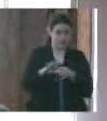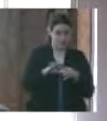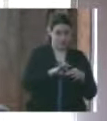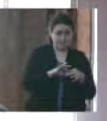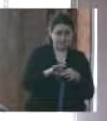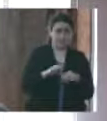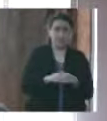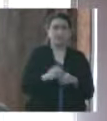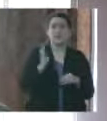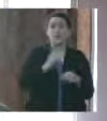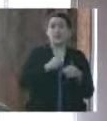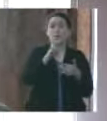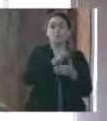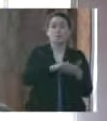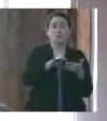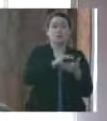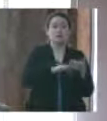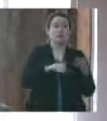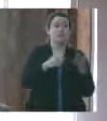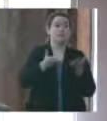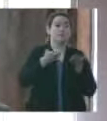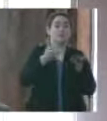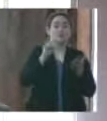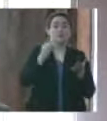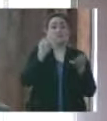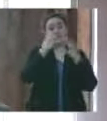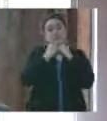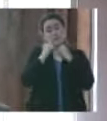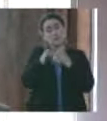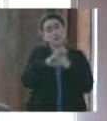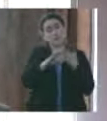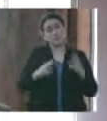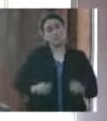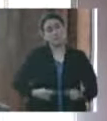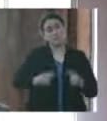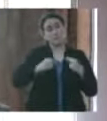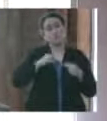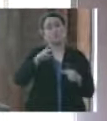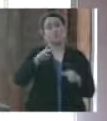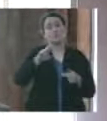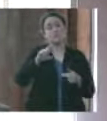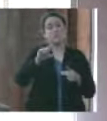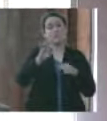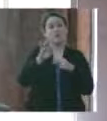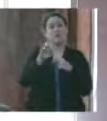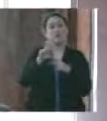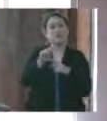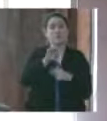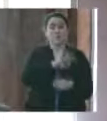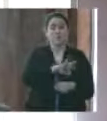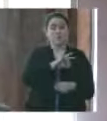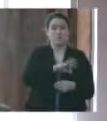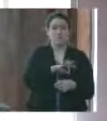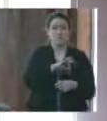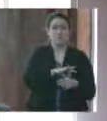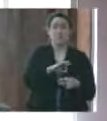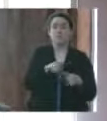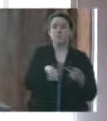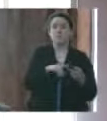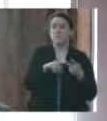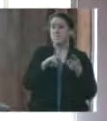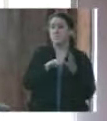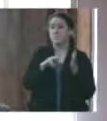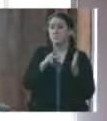value the human welfare benefits that arise from nature, in other words, the flows of fresh water, the flows